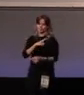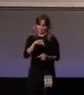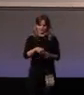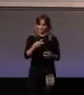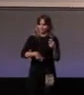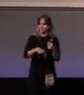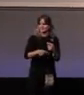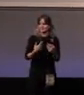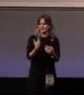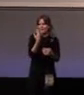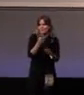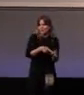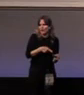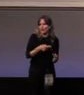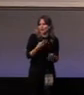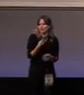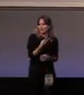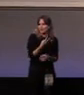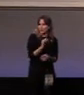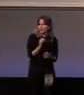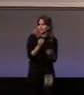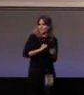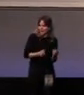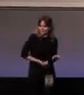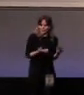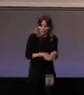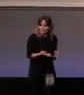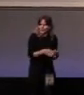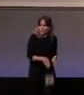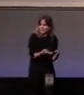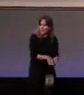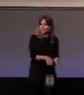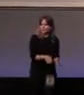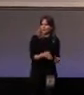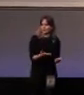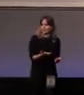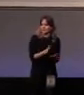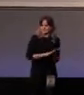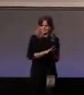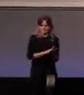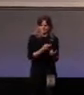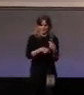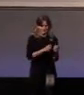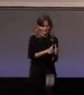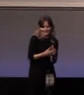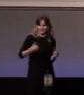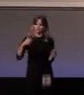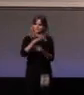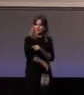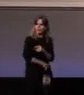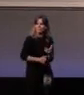hier dirty dirty farm softclosing en be integrated in in dash o wee of